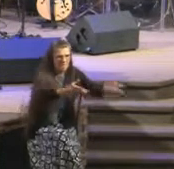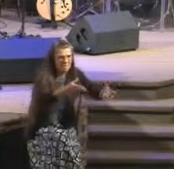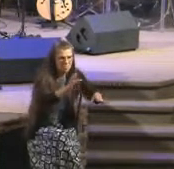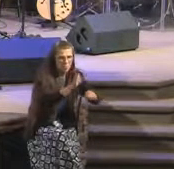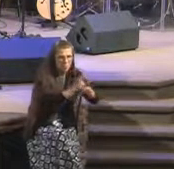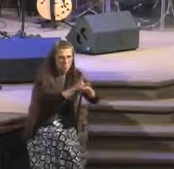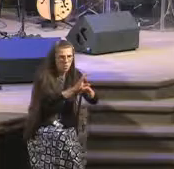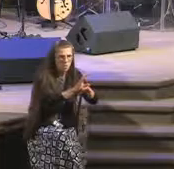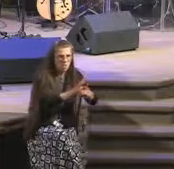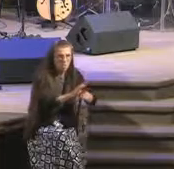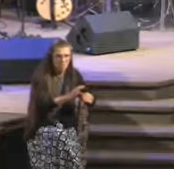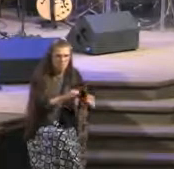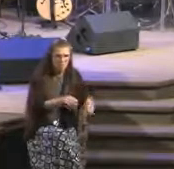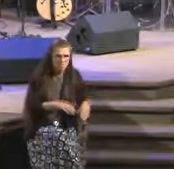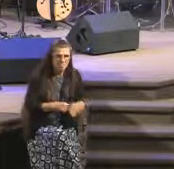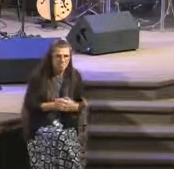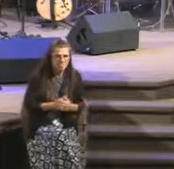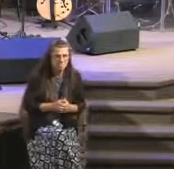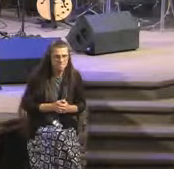church.